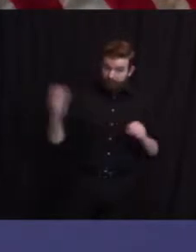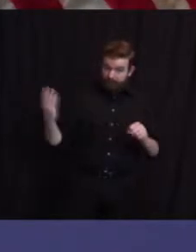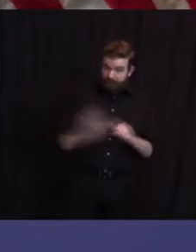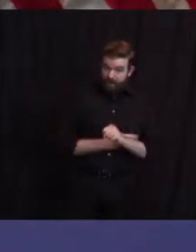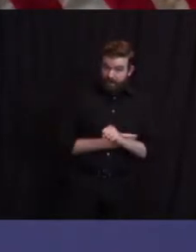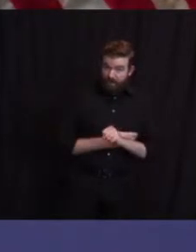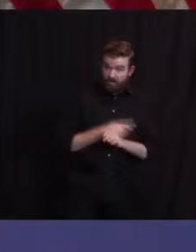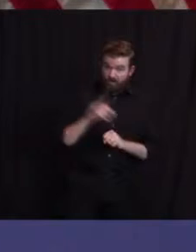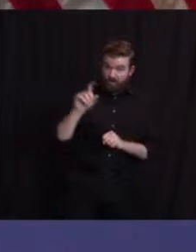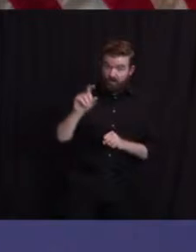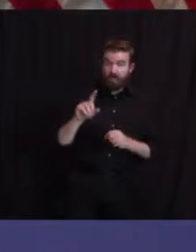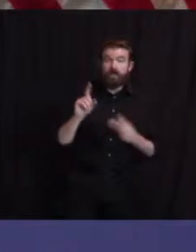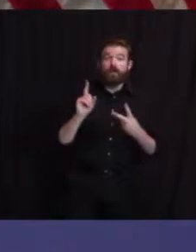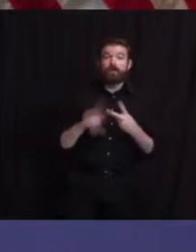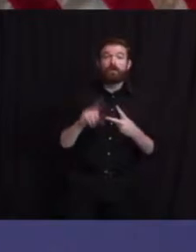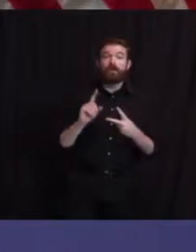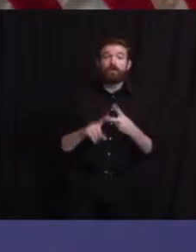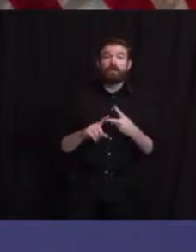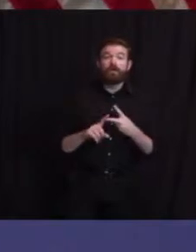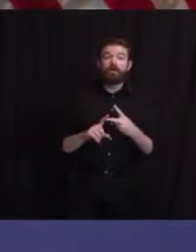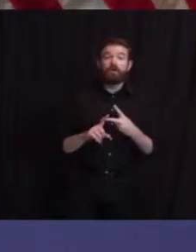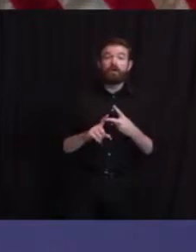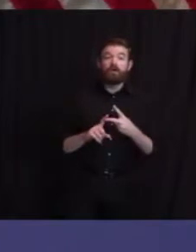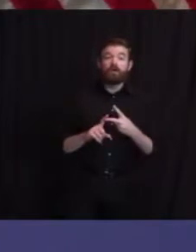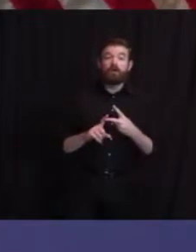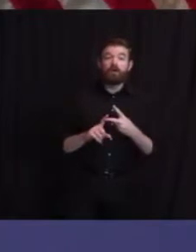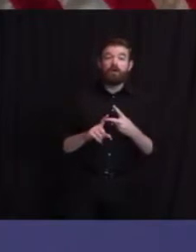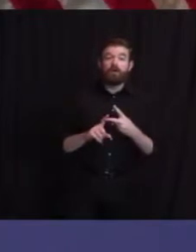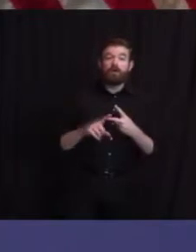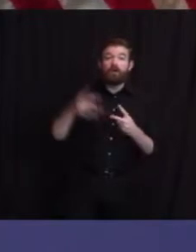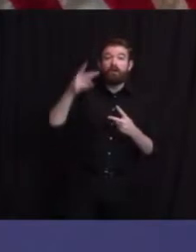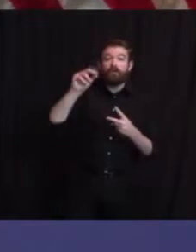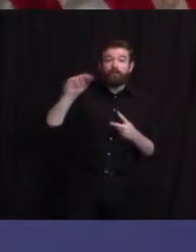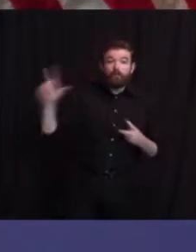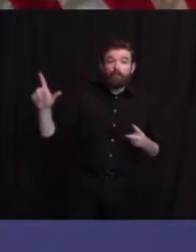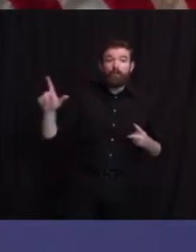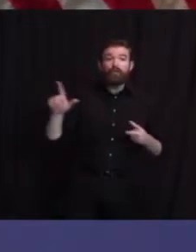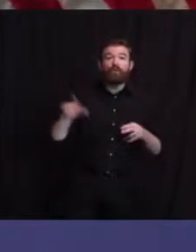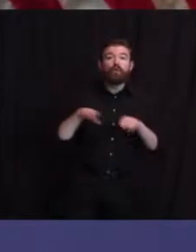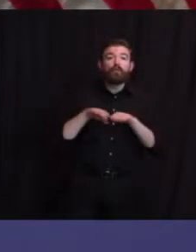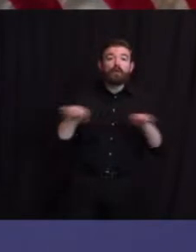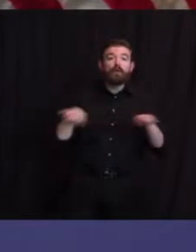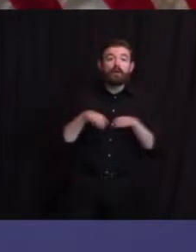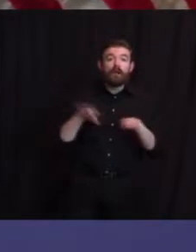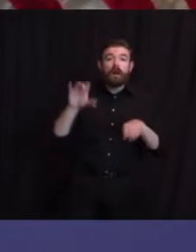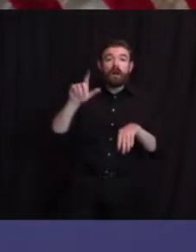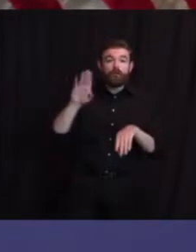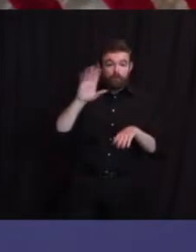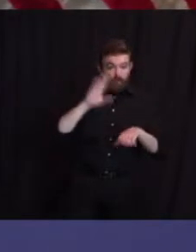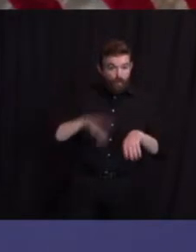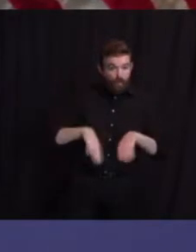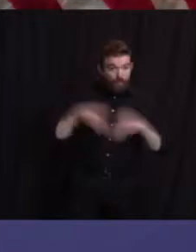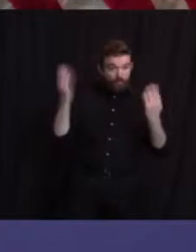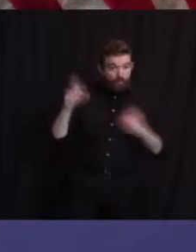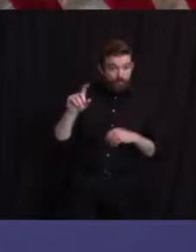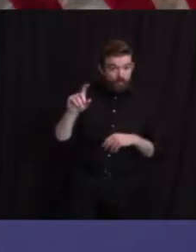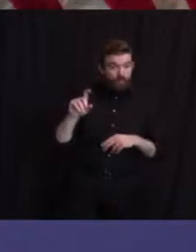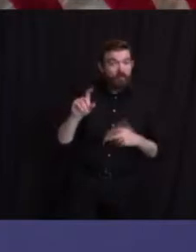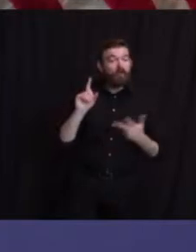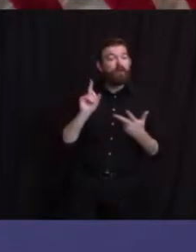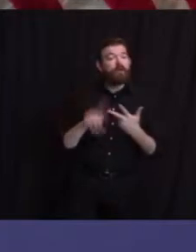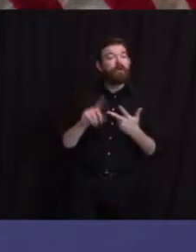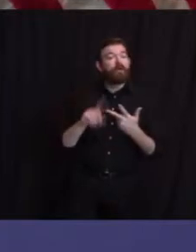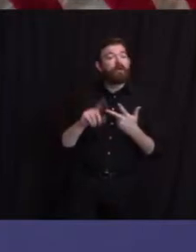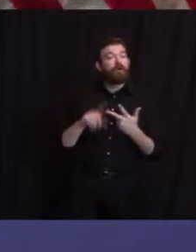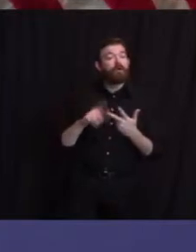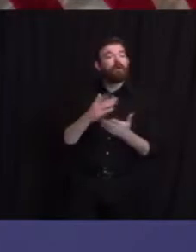included. Municipalities can extend property tax payments to June 1st. Will that be extended again? Some renters who haven't been able to pay rent